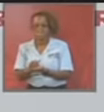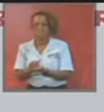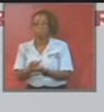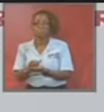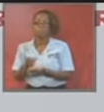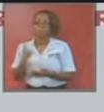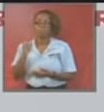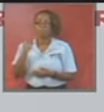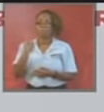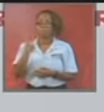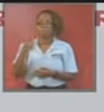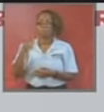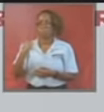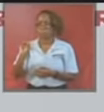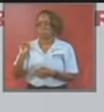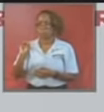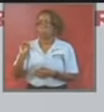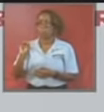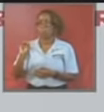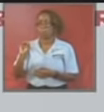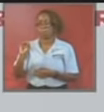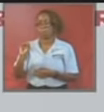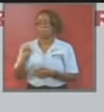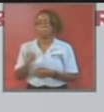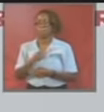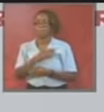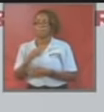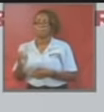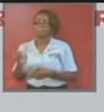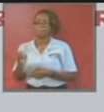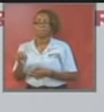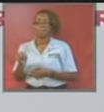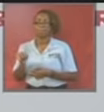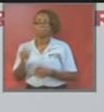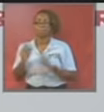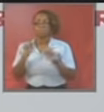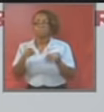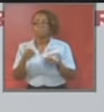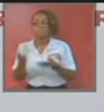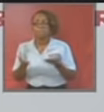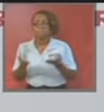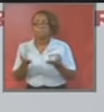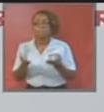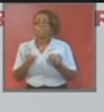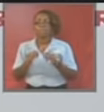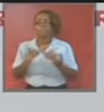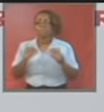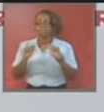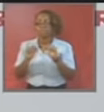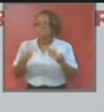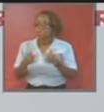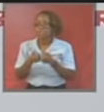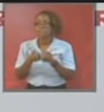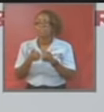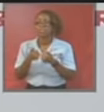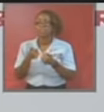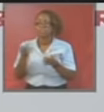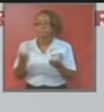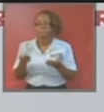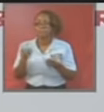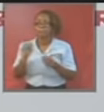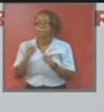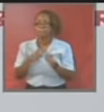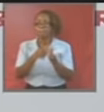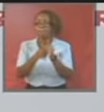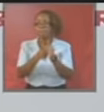through our National Drug Advisory Committee to have vaccine approval as well. So there are stringent regulatory approvals that has to occur, so